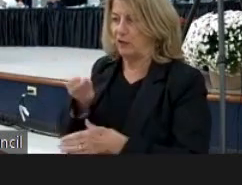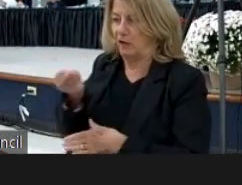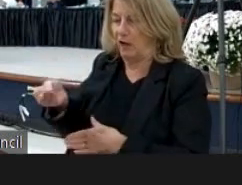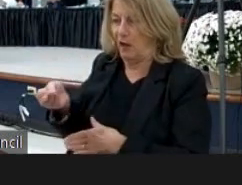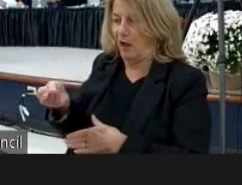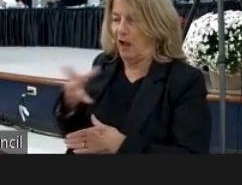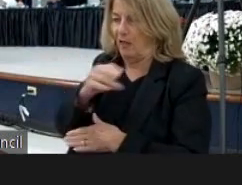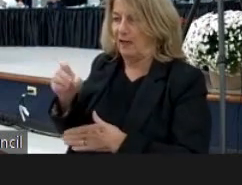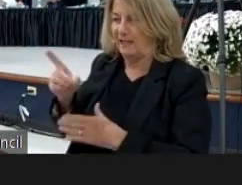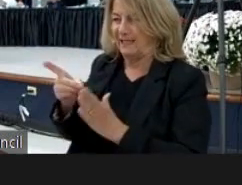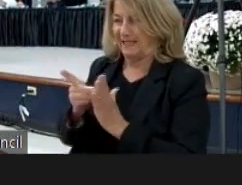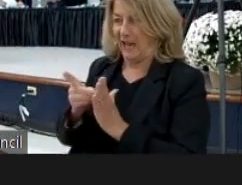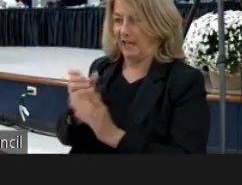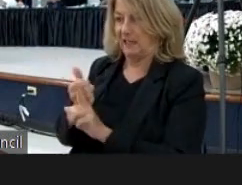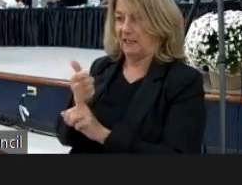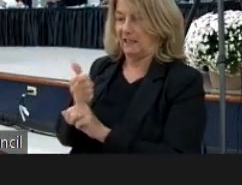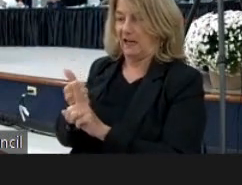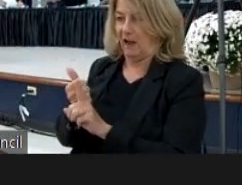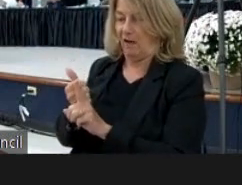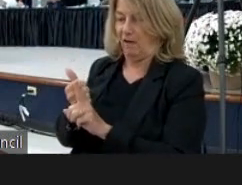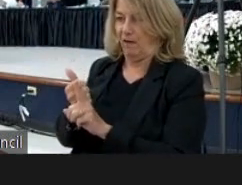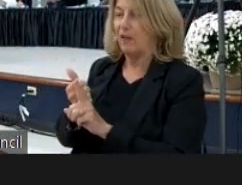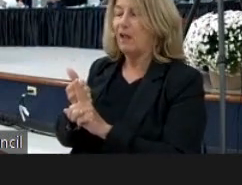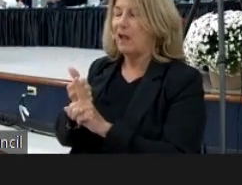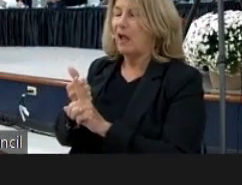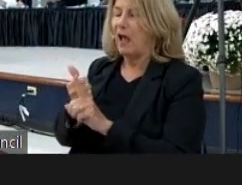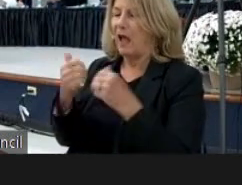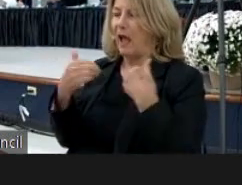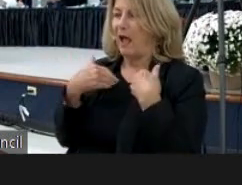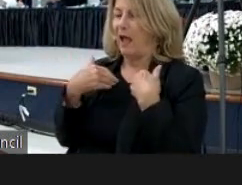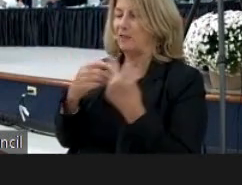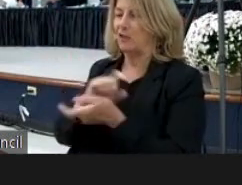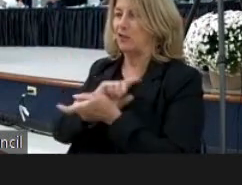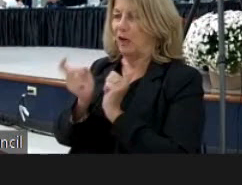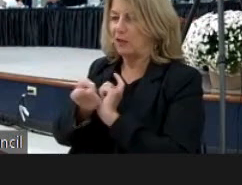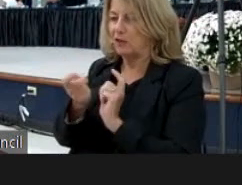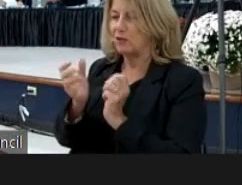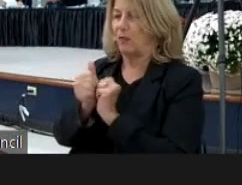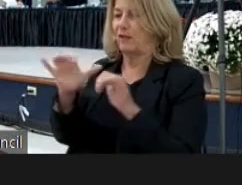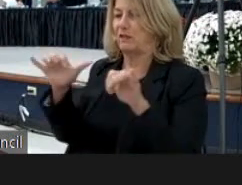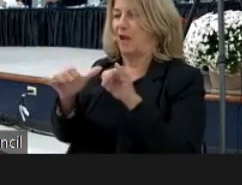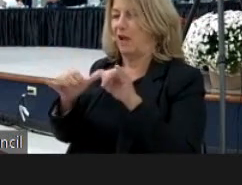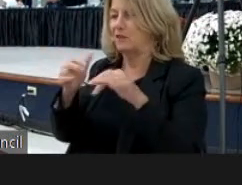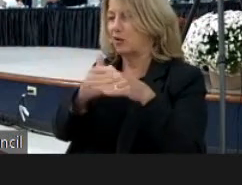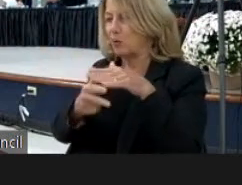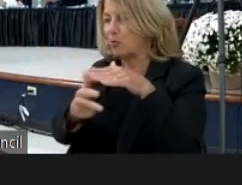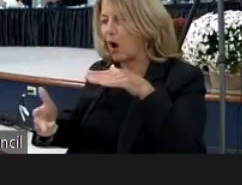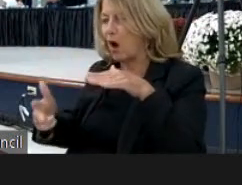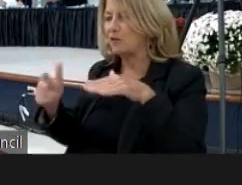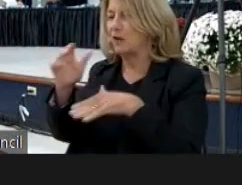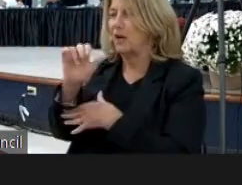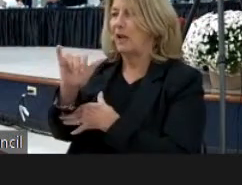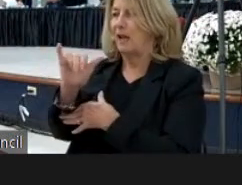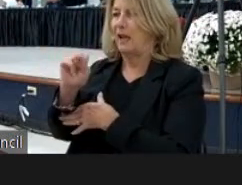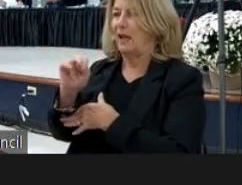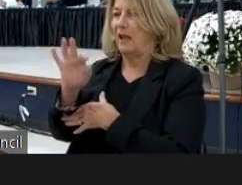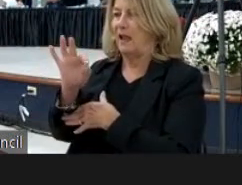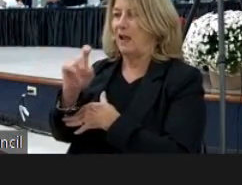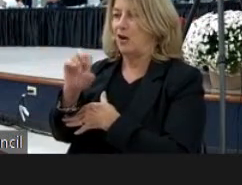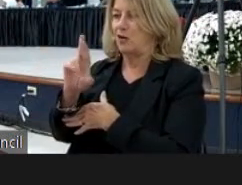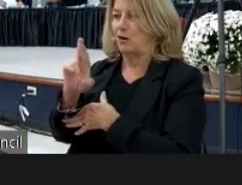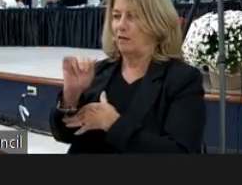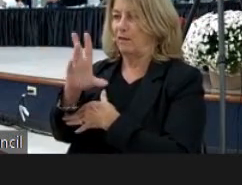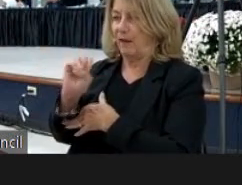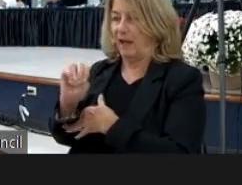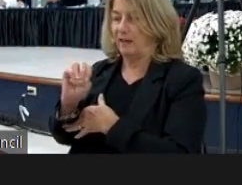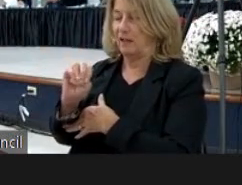is in accommodates the changes to the size of the garage and the interface between the buildings and the street